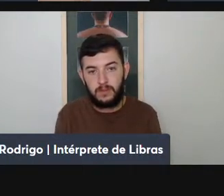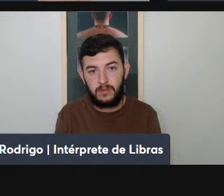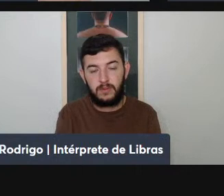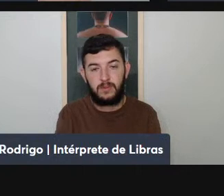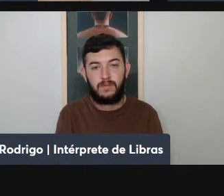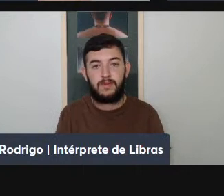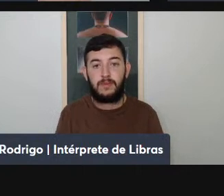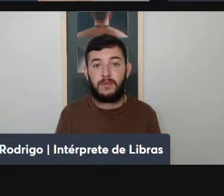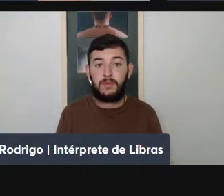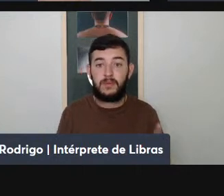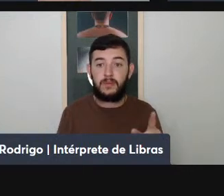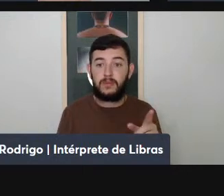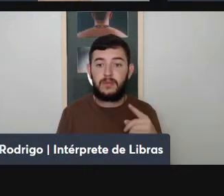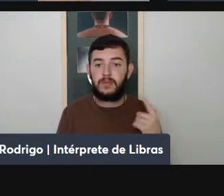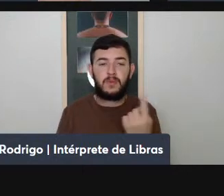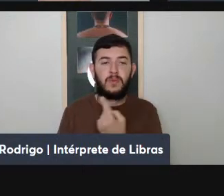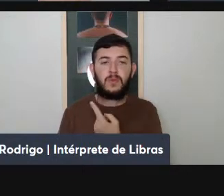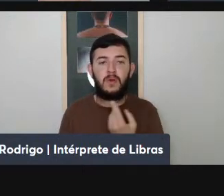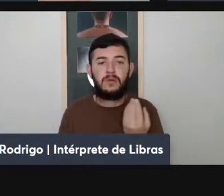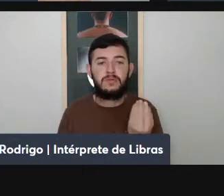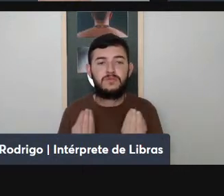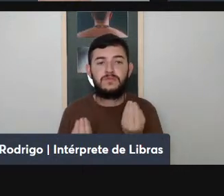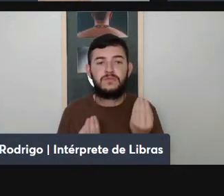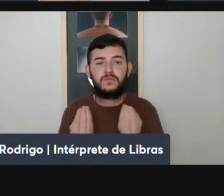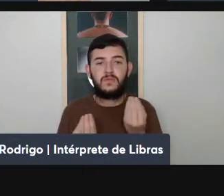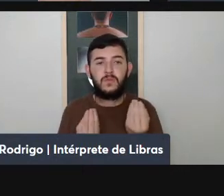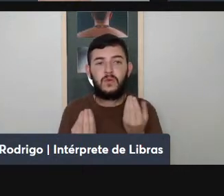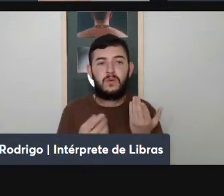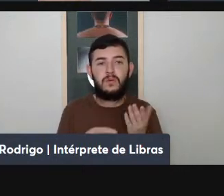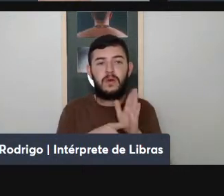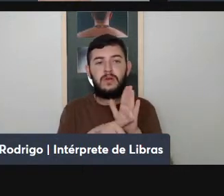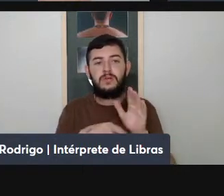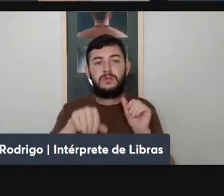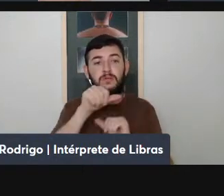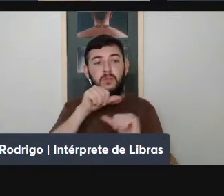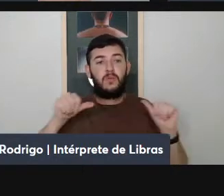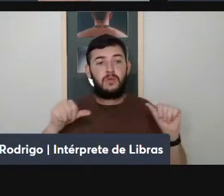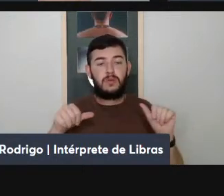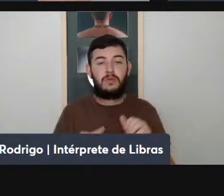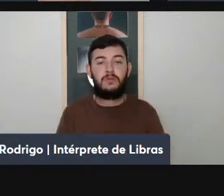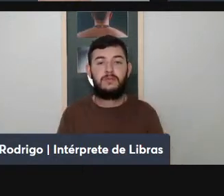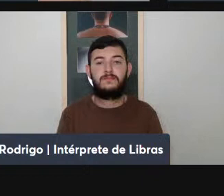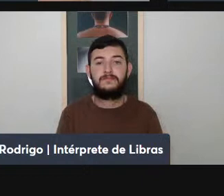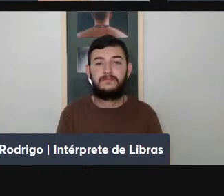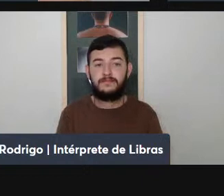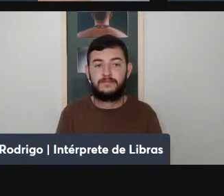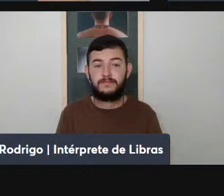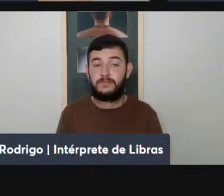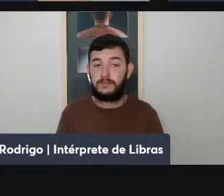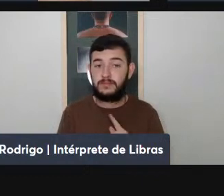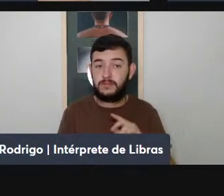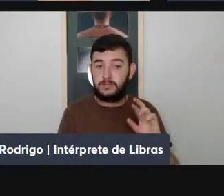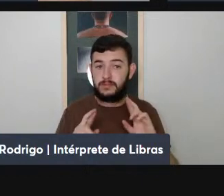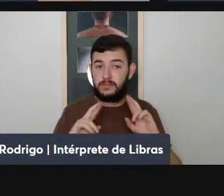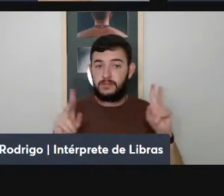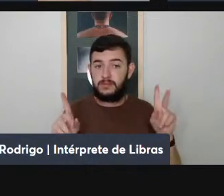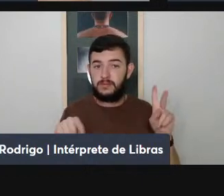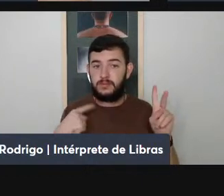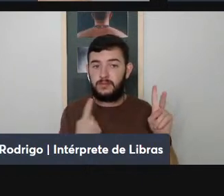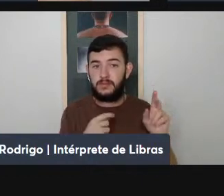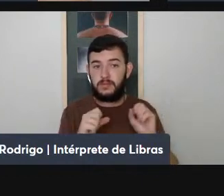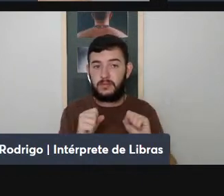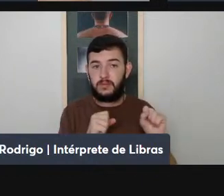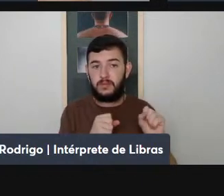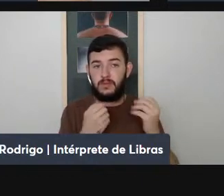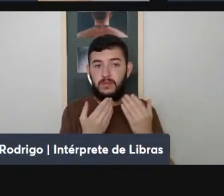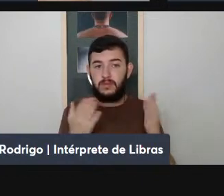Então, nós, como que podemos fazer para mudar isso? Algumas coisas diferentes que podemos começar a fazer.